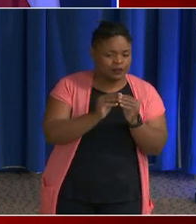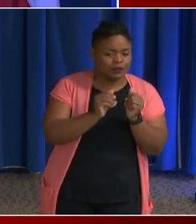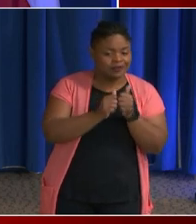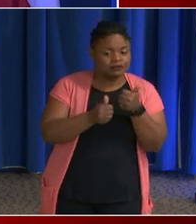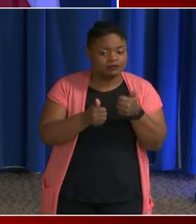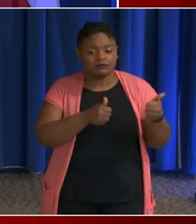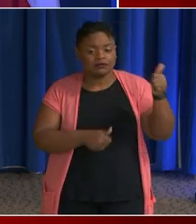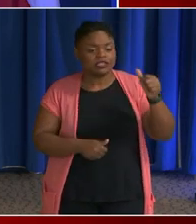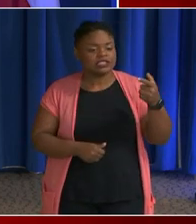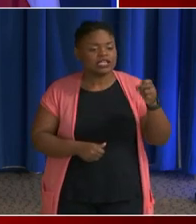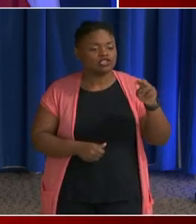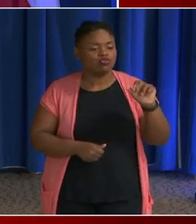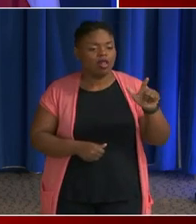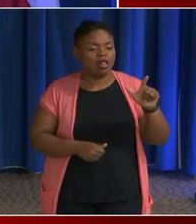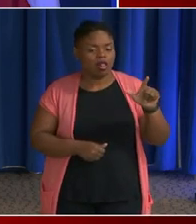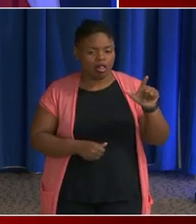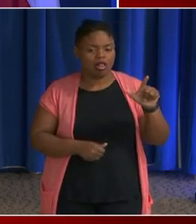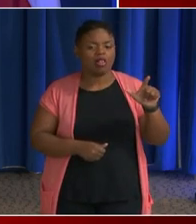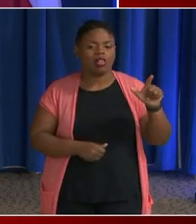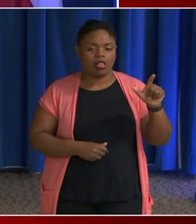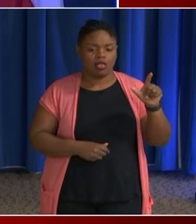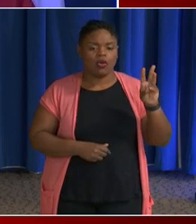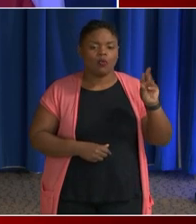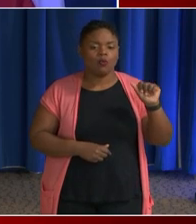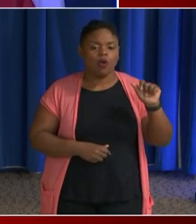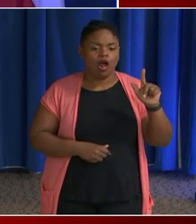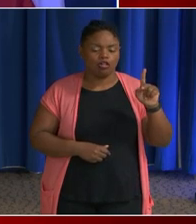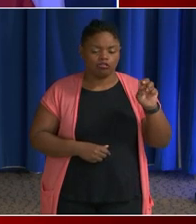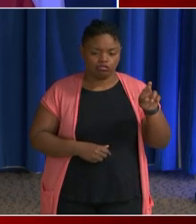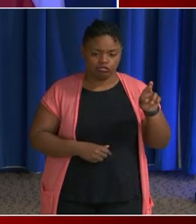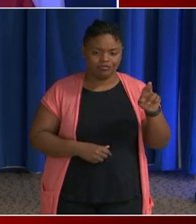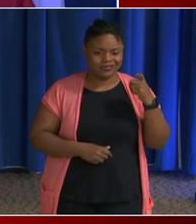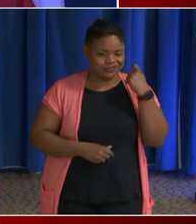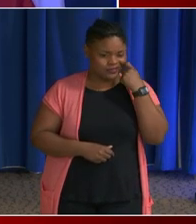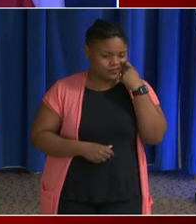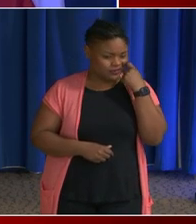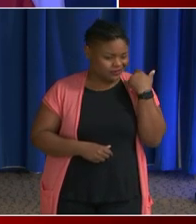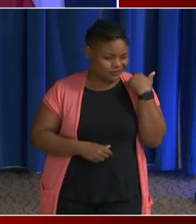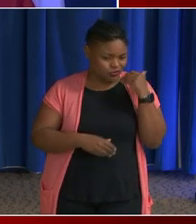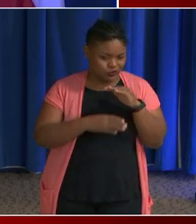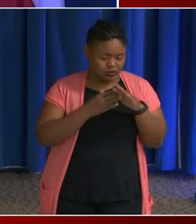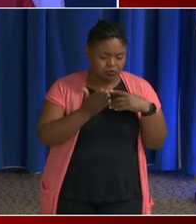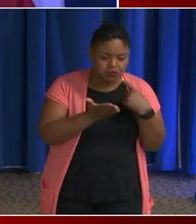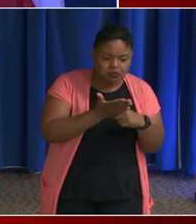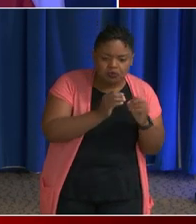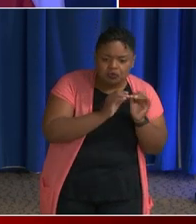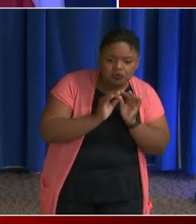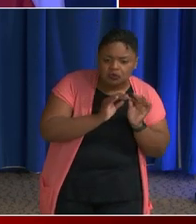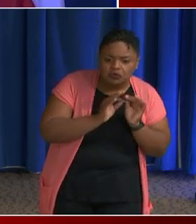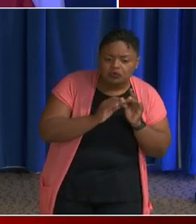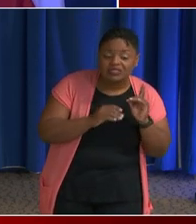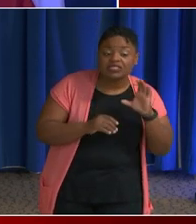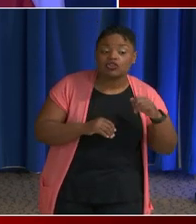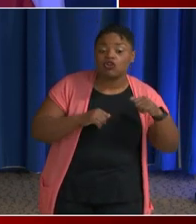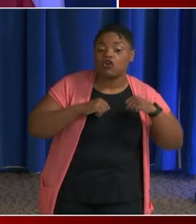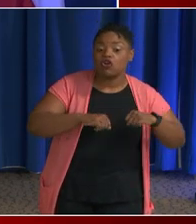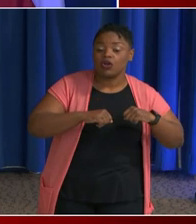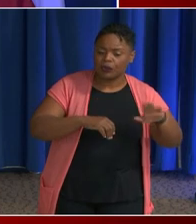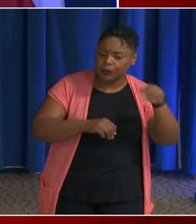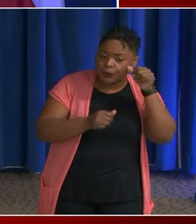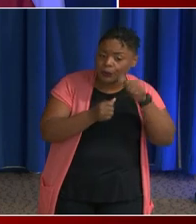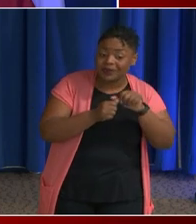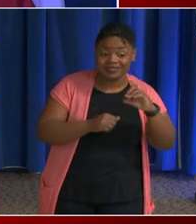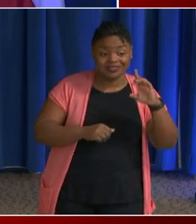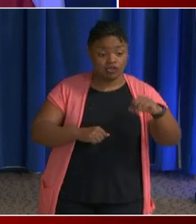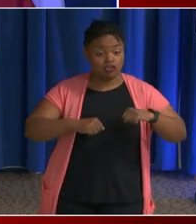that was, where we discussed a number of issues about the DC Guard. Keep in mind that the DC Guard is